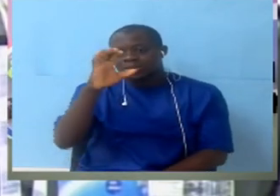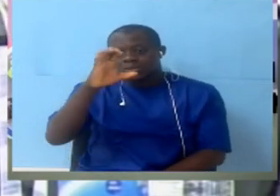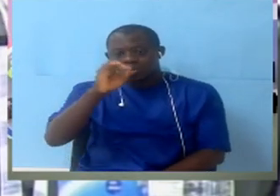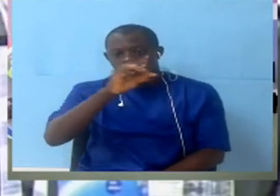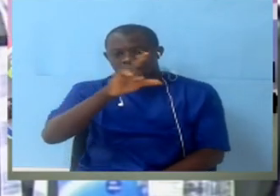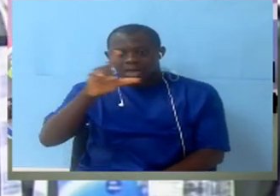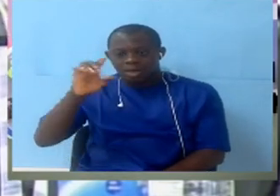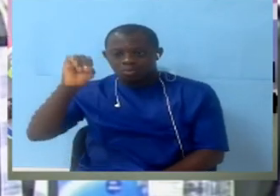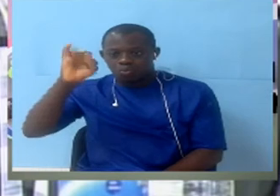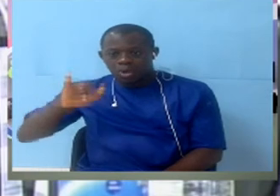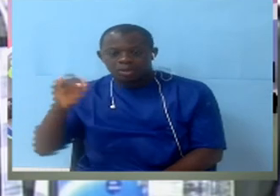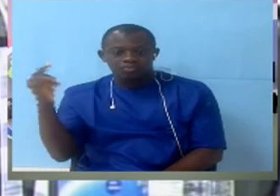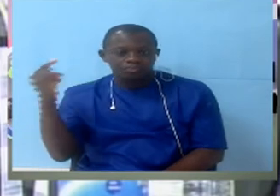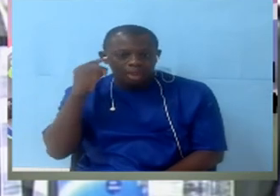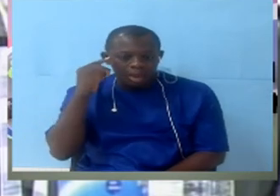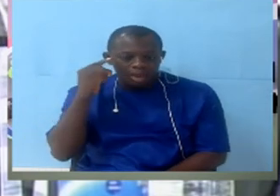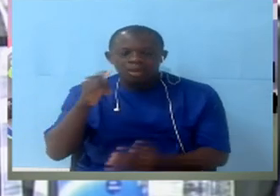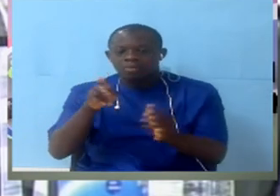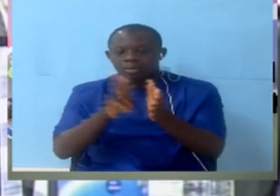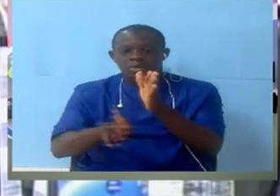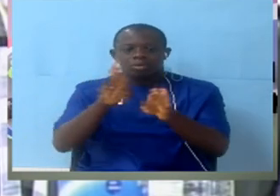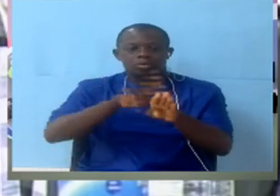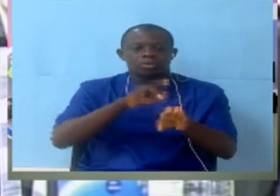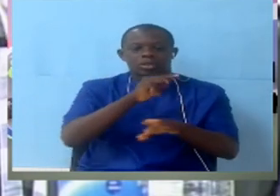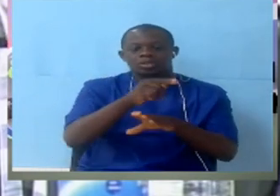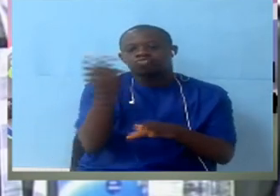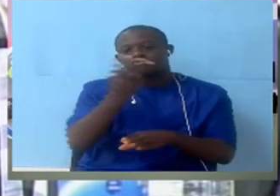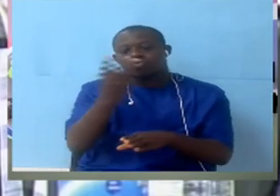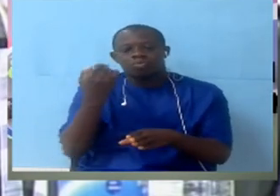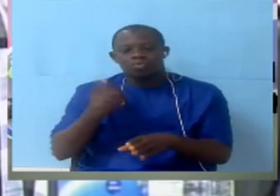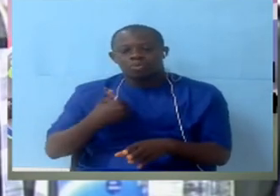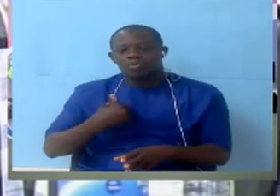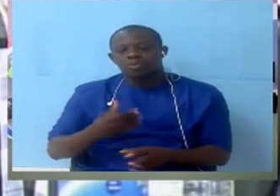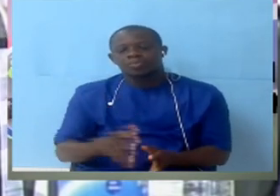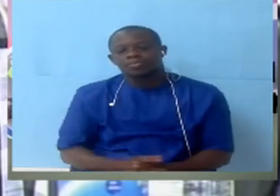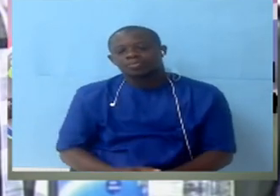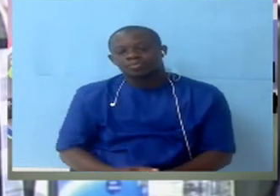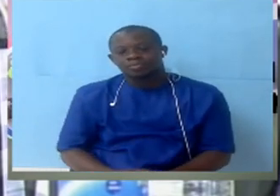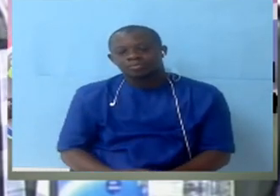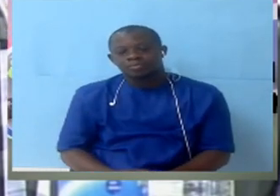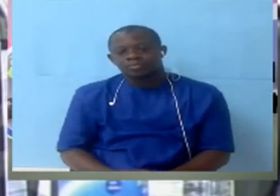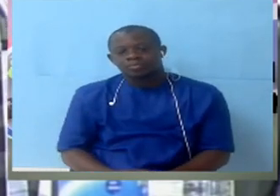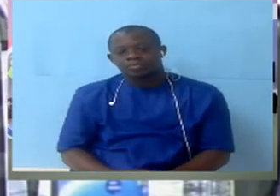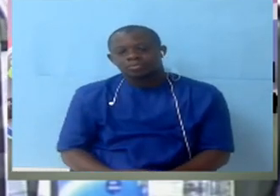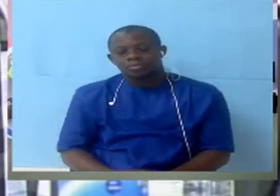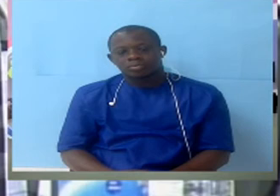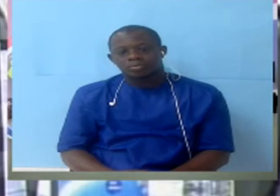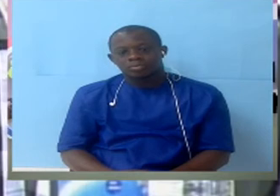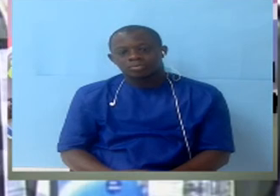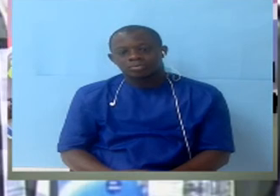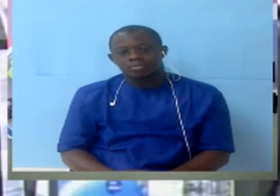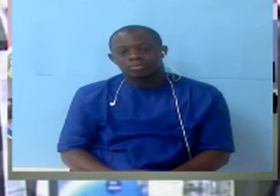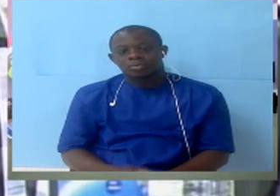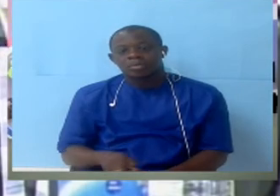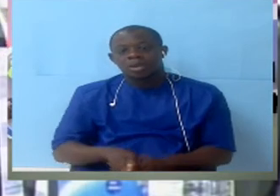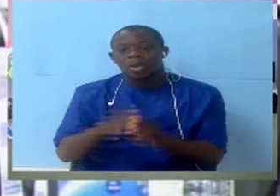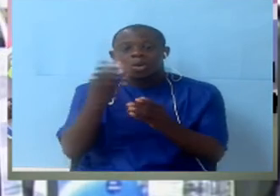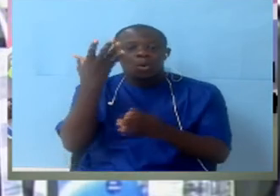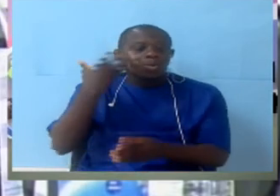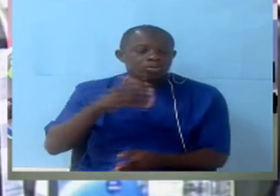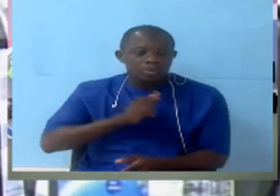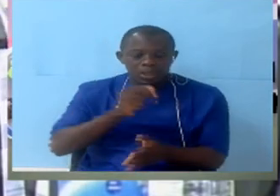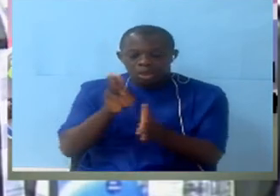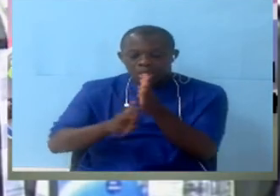one colleague had that and he went and reported these two people. I will cover our report call these people man loyal ko Yaya to win this time around. And when